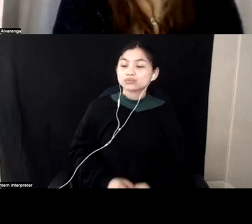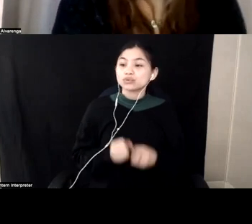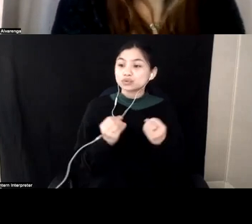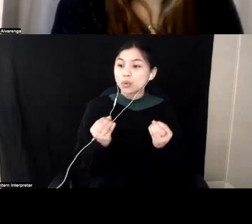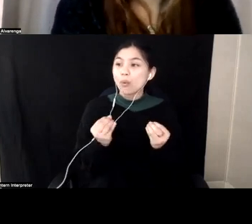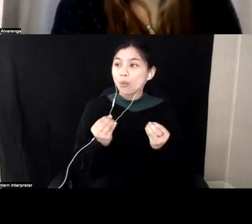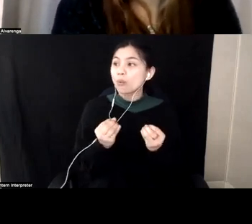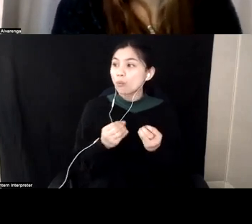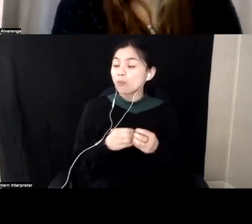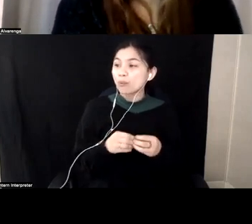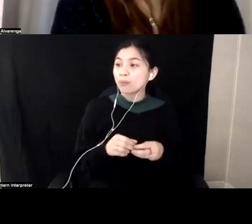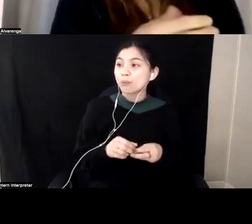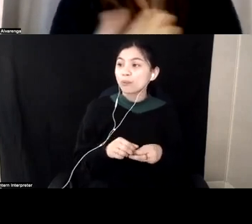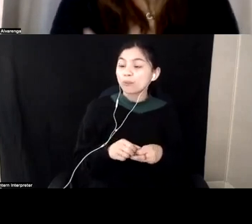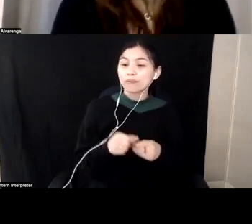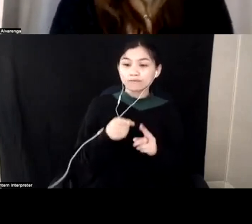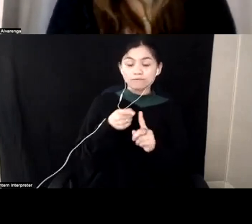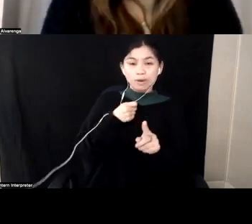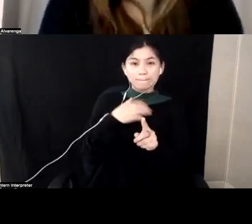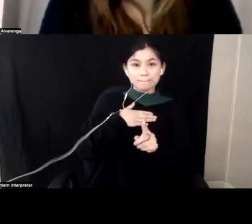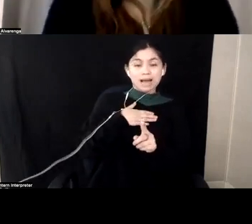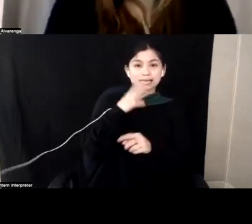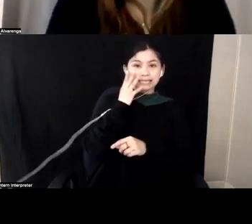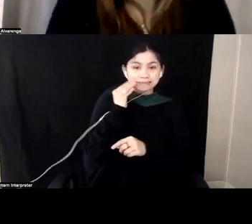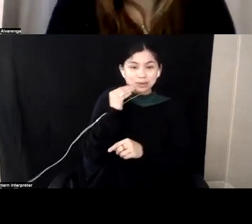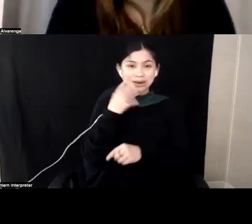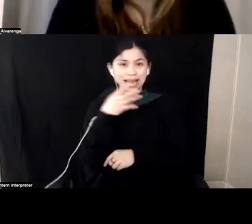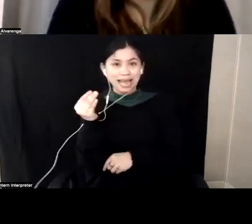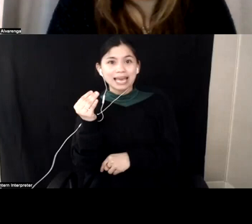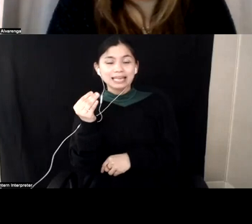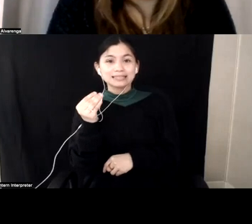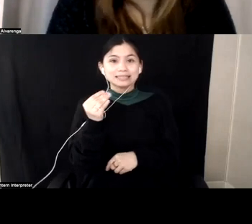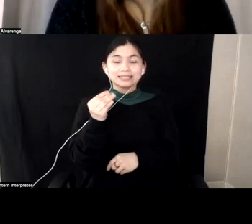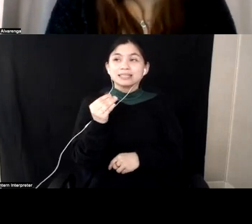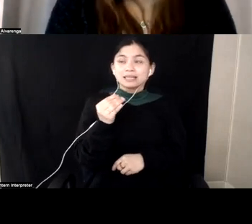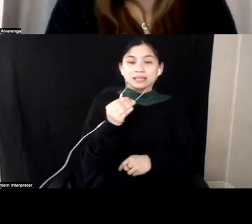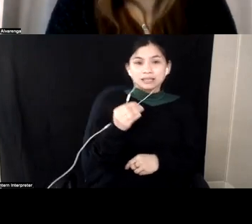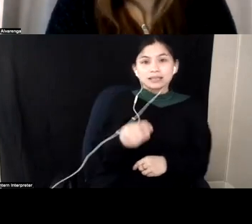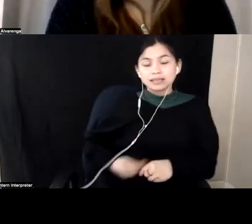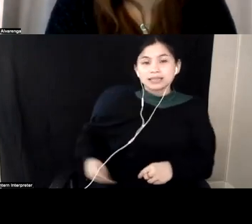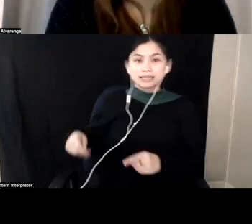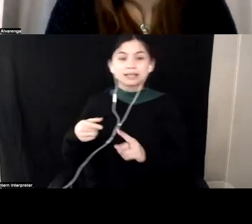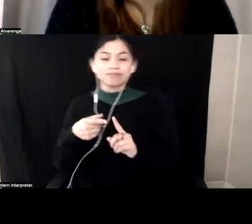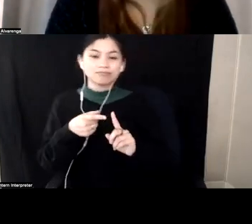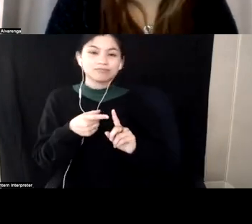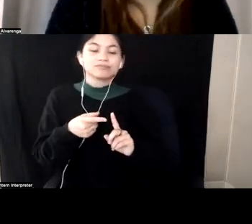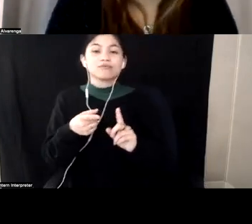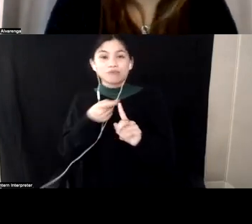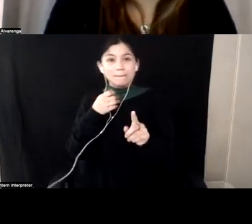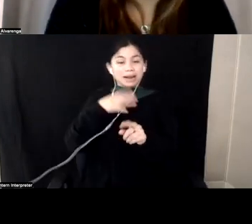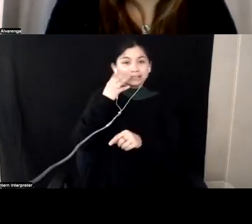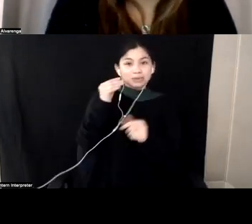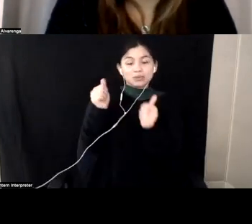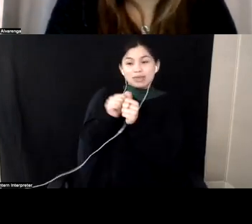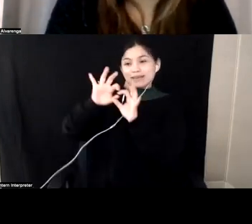So from my experience and the families and the educators that I have worked with,